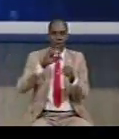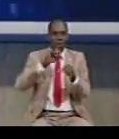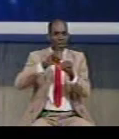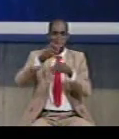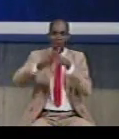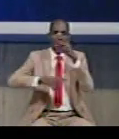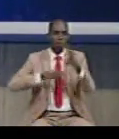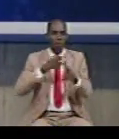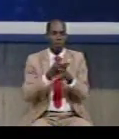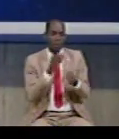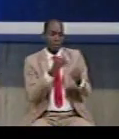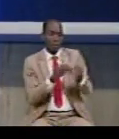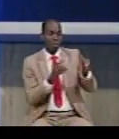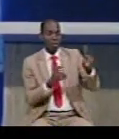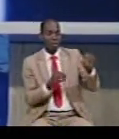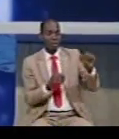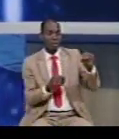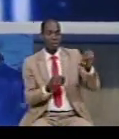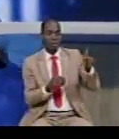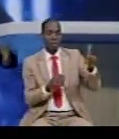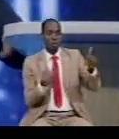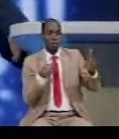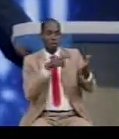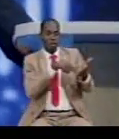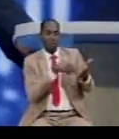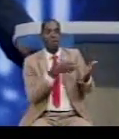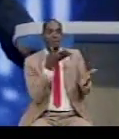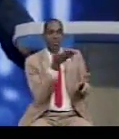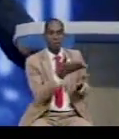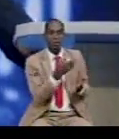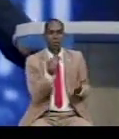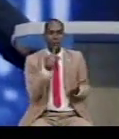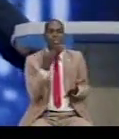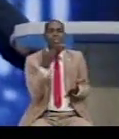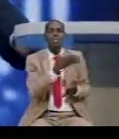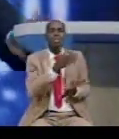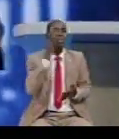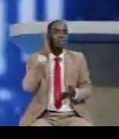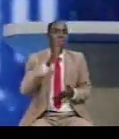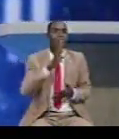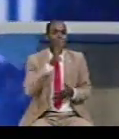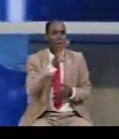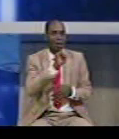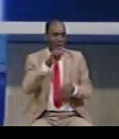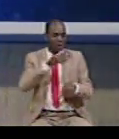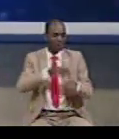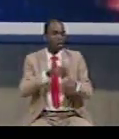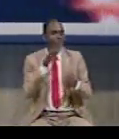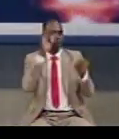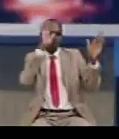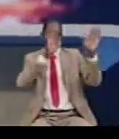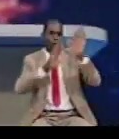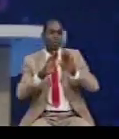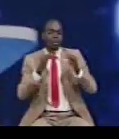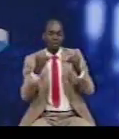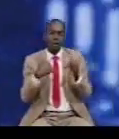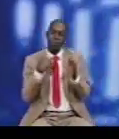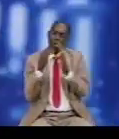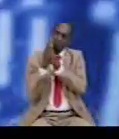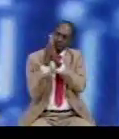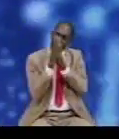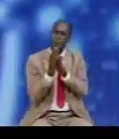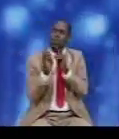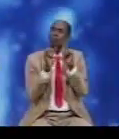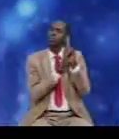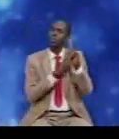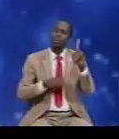in Daniel that we read, it said there shall be a time of trouble. And now we're praying to the Lord and we're saying,